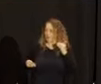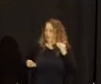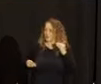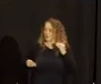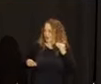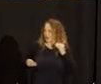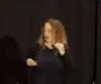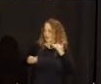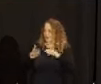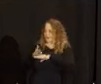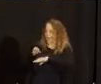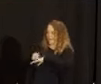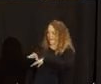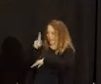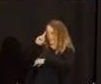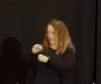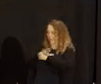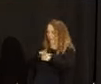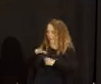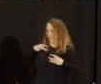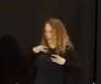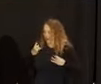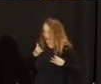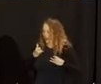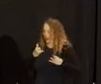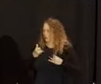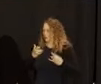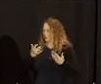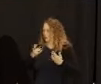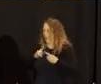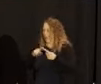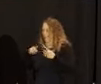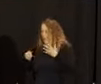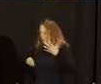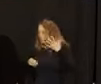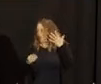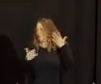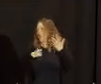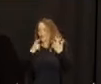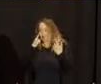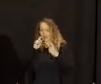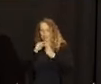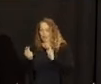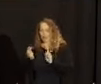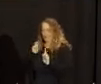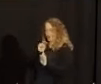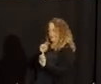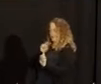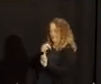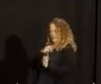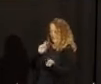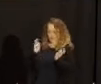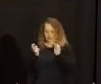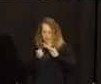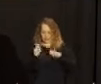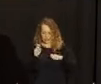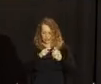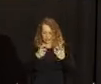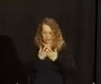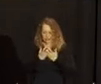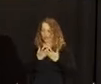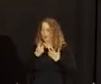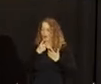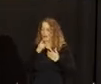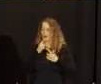and side effects as a result of COVID. And so it's thinking about what are the shifts that we make? How do we, for this mass